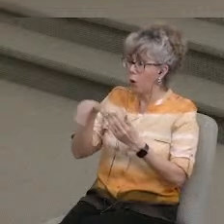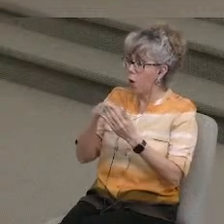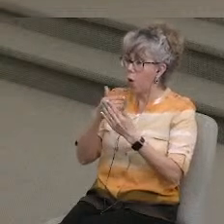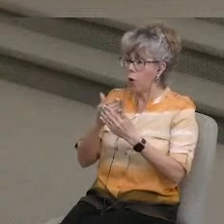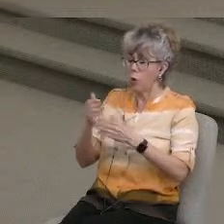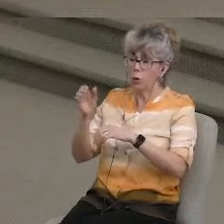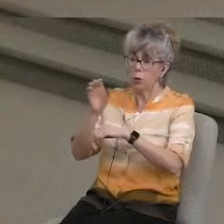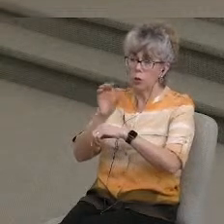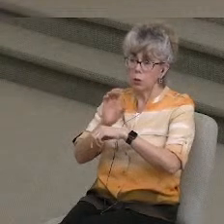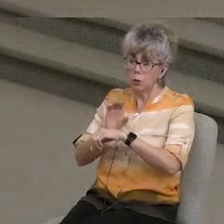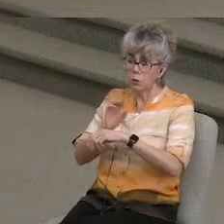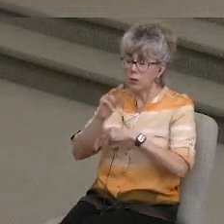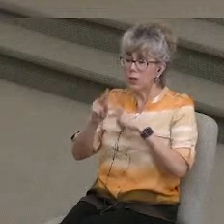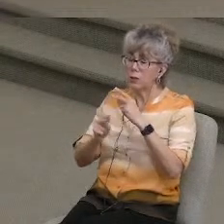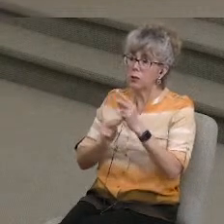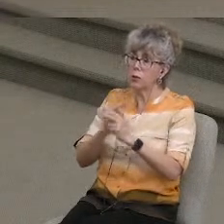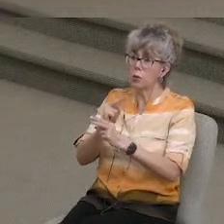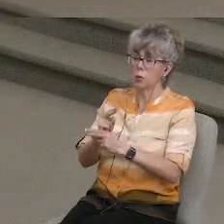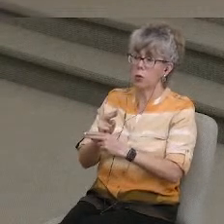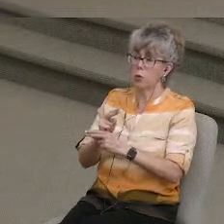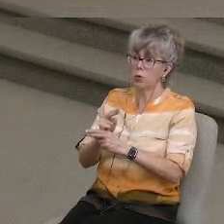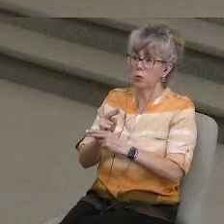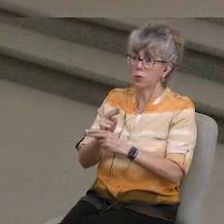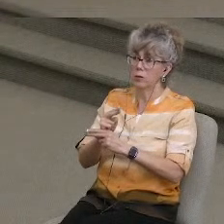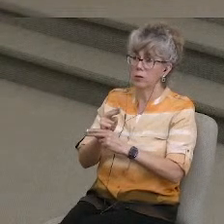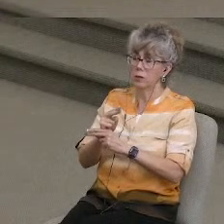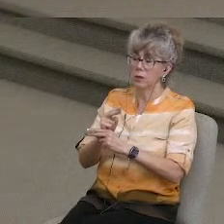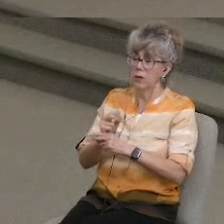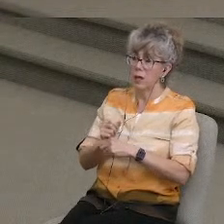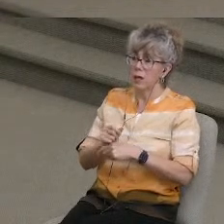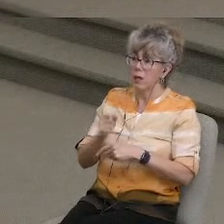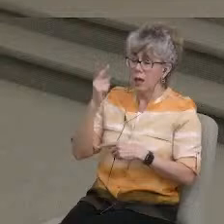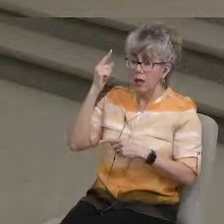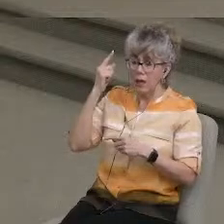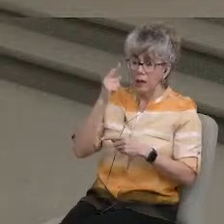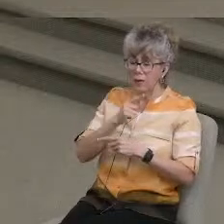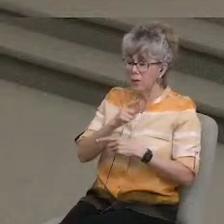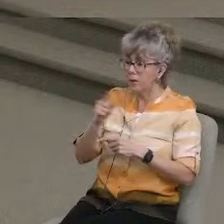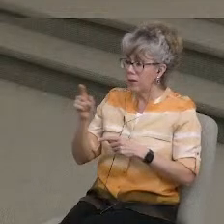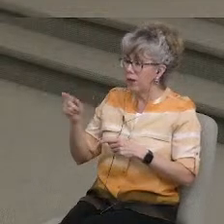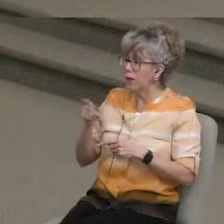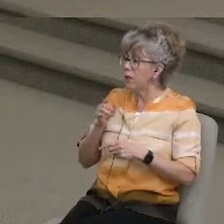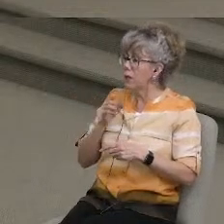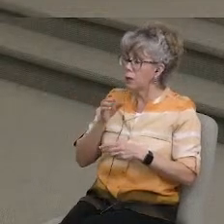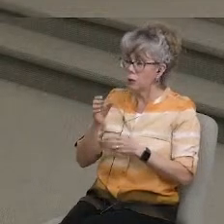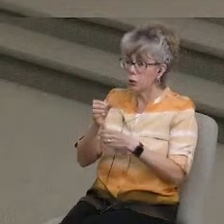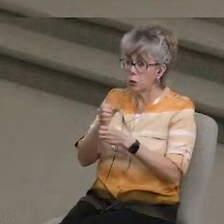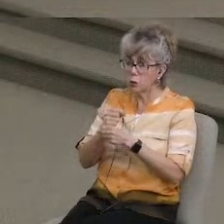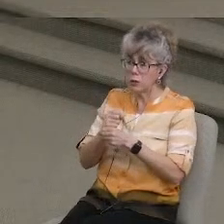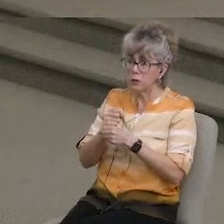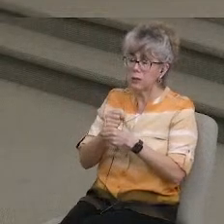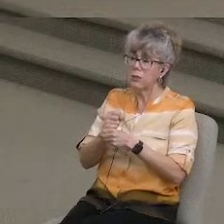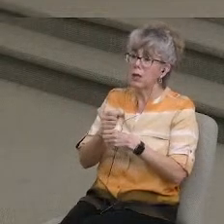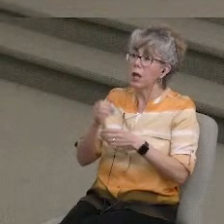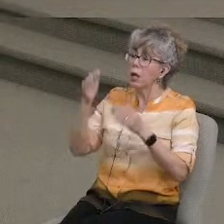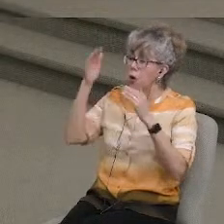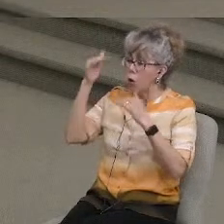the world who claim Christ as Lord and Savior, and they too trust and hope in the